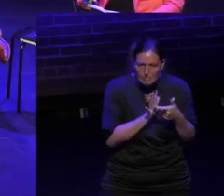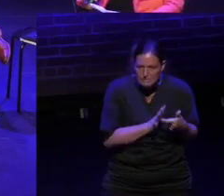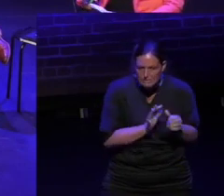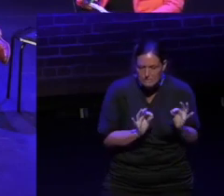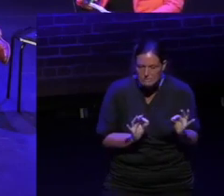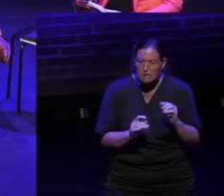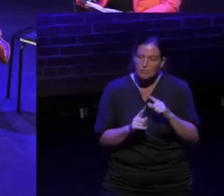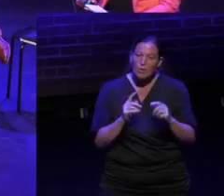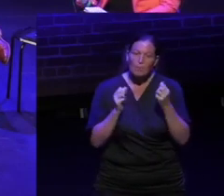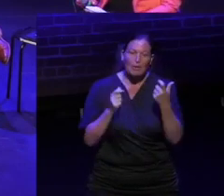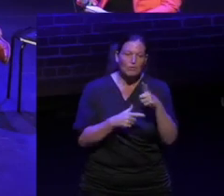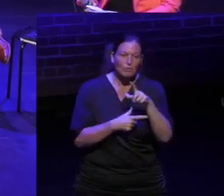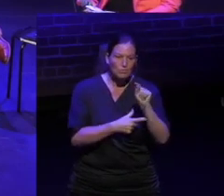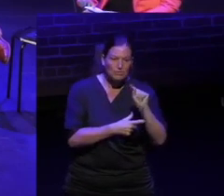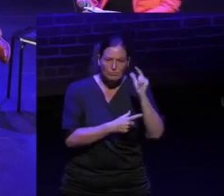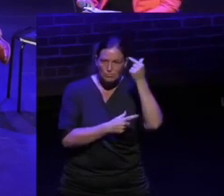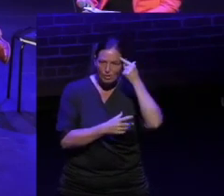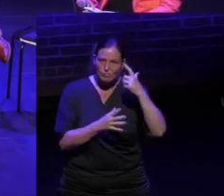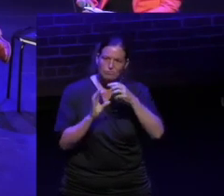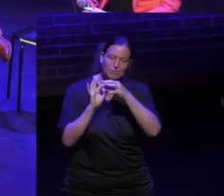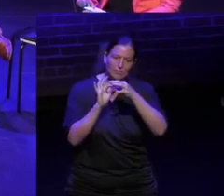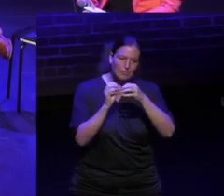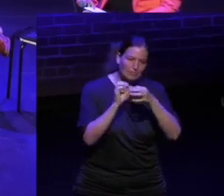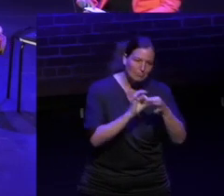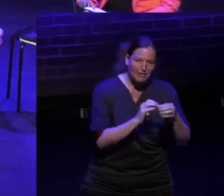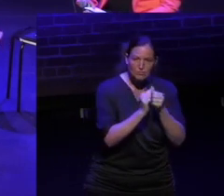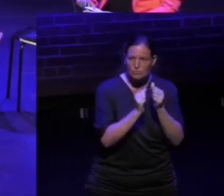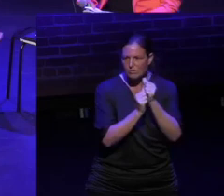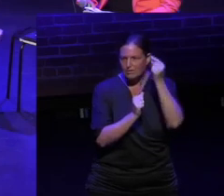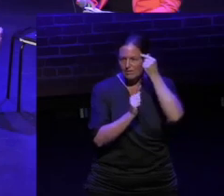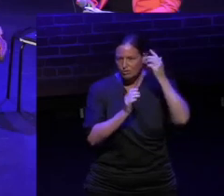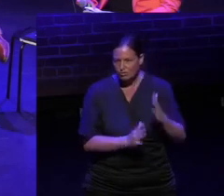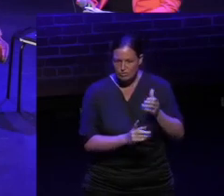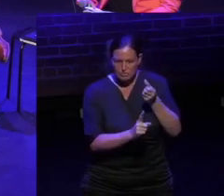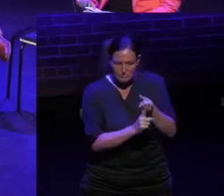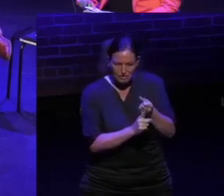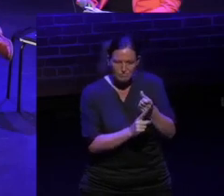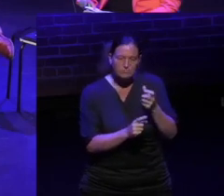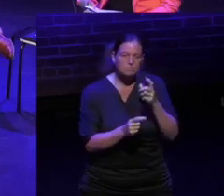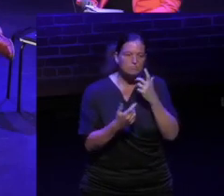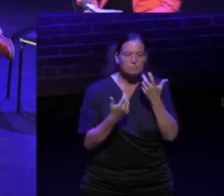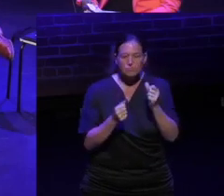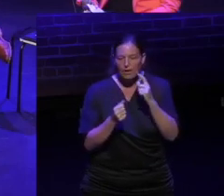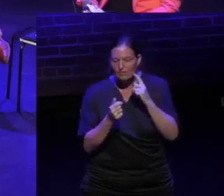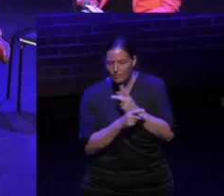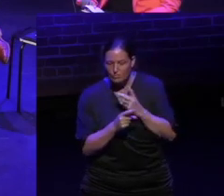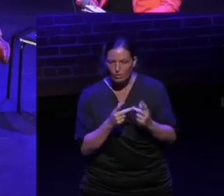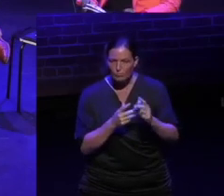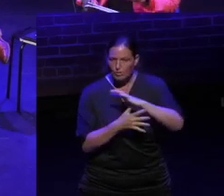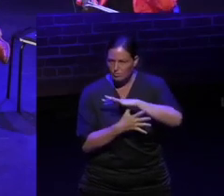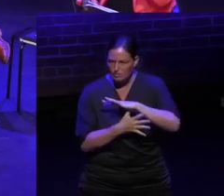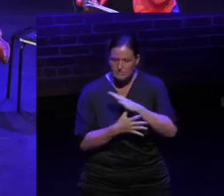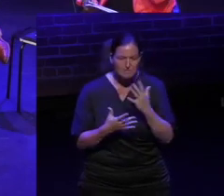lieutenant governors work with the governor they serve to define a set of initiatives or priorities. I